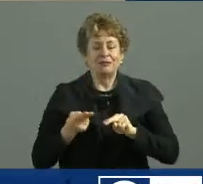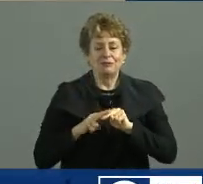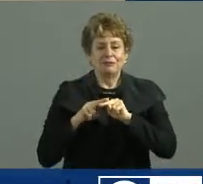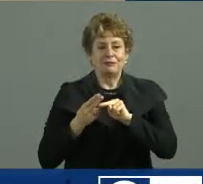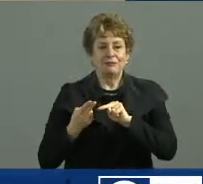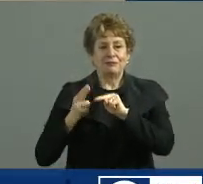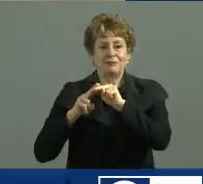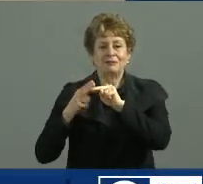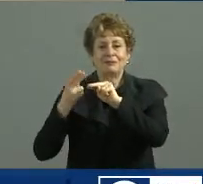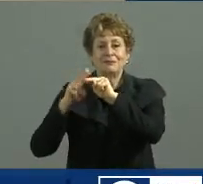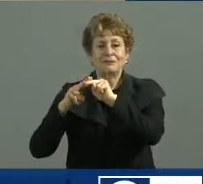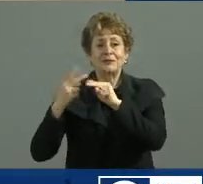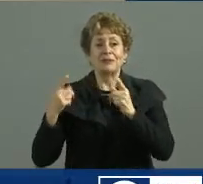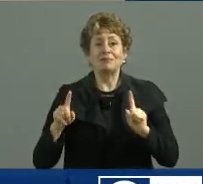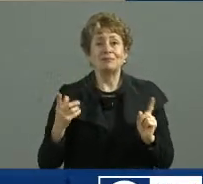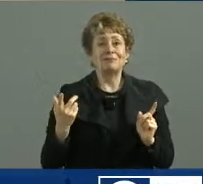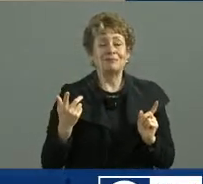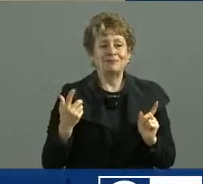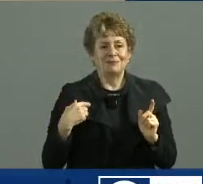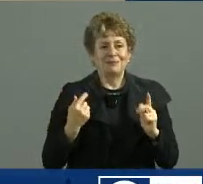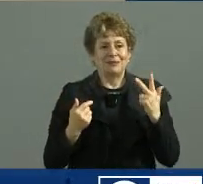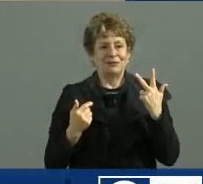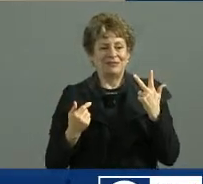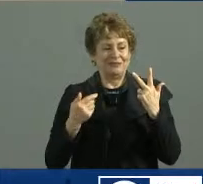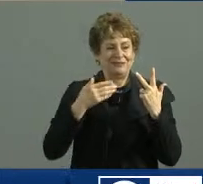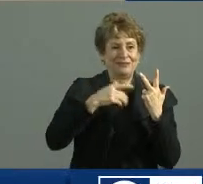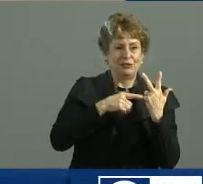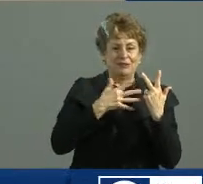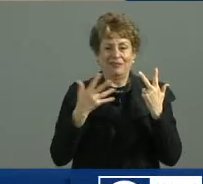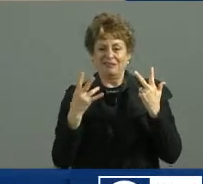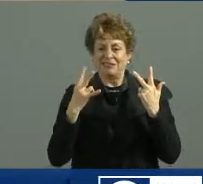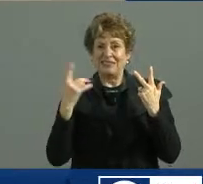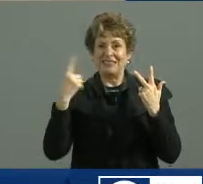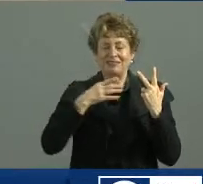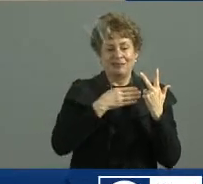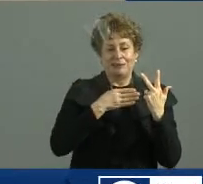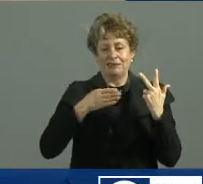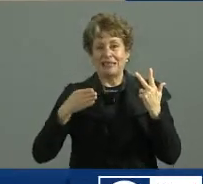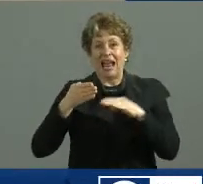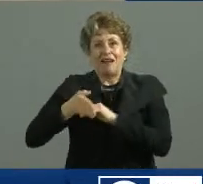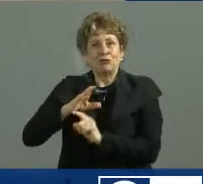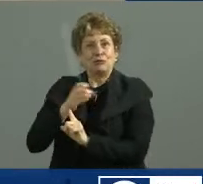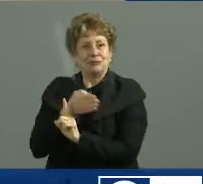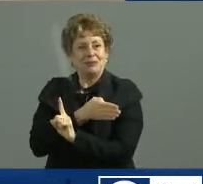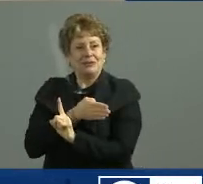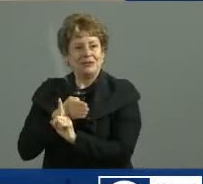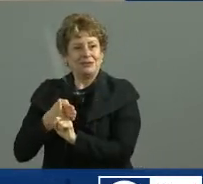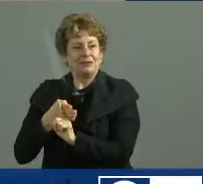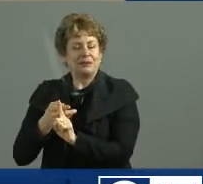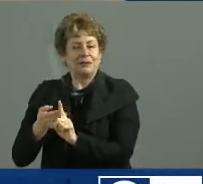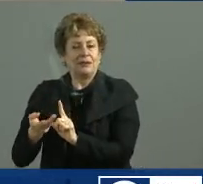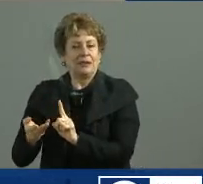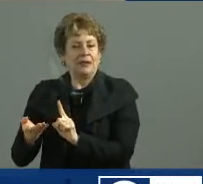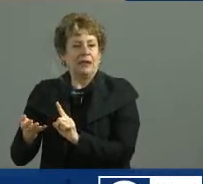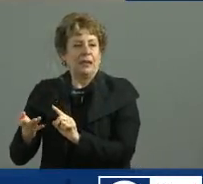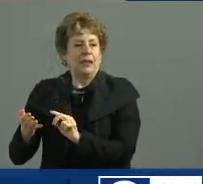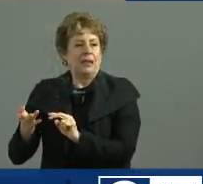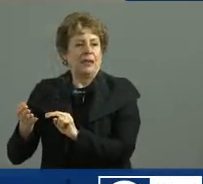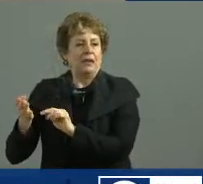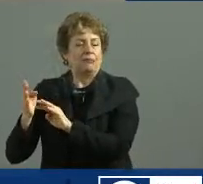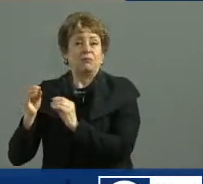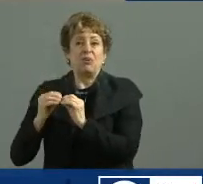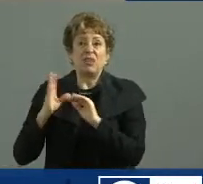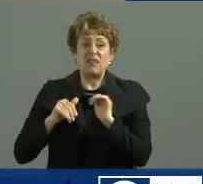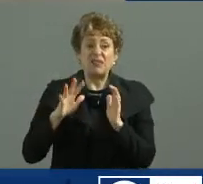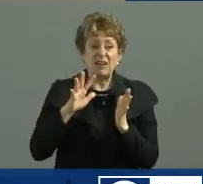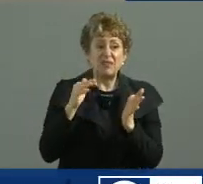occurred 3 to 5 days after Christmas. The week of Christmas, we had over 55,000